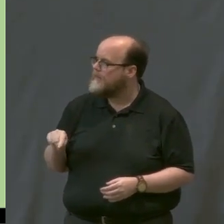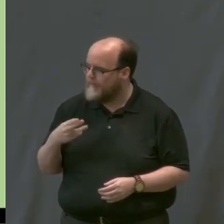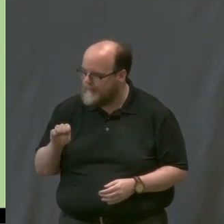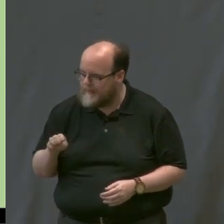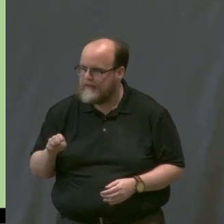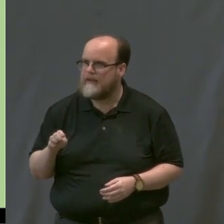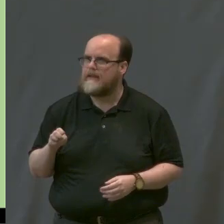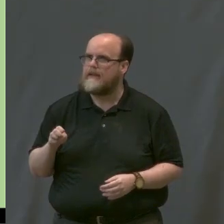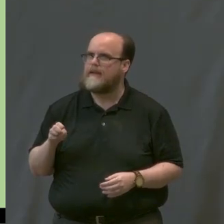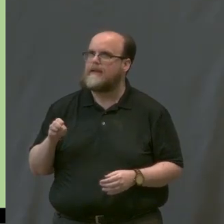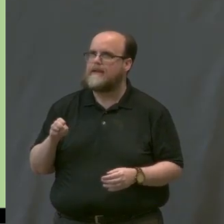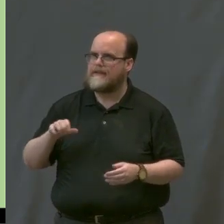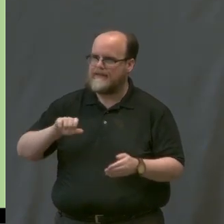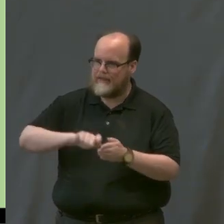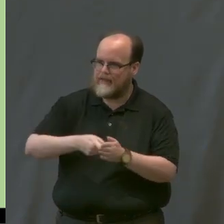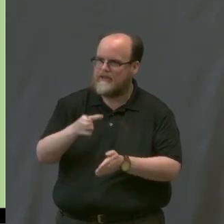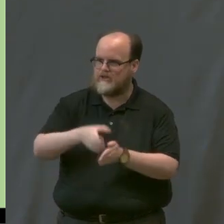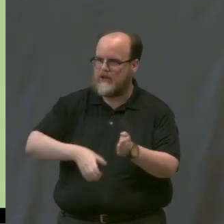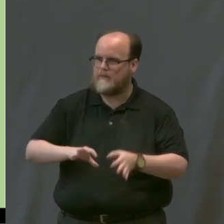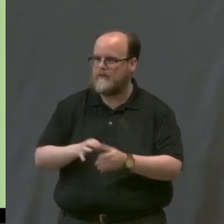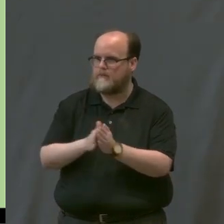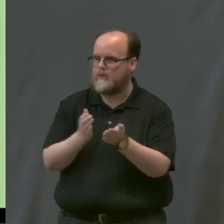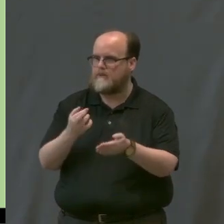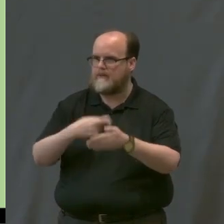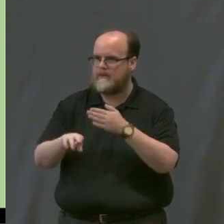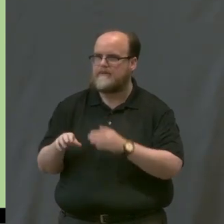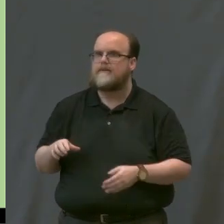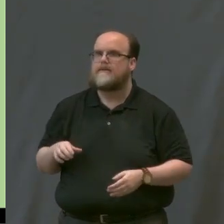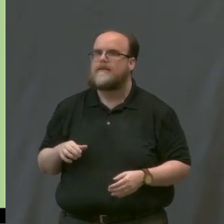main key chapter in the book of Revelation. In fact,